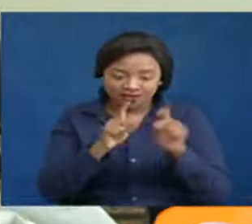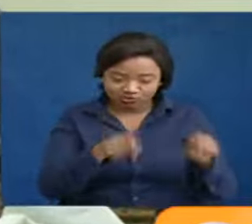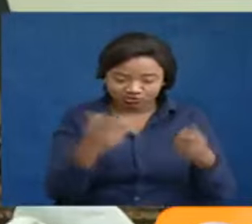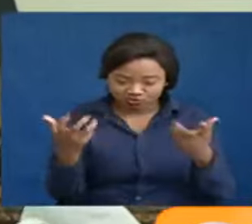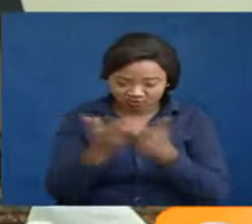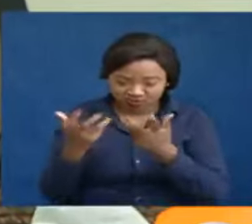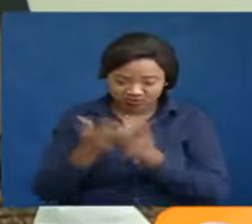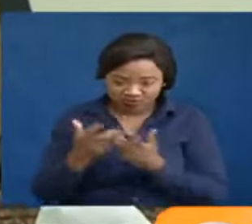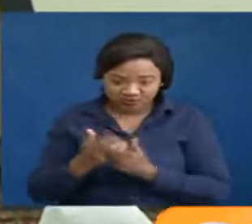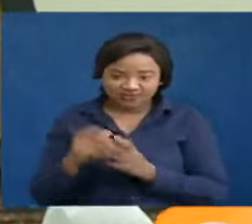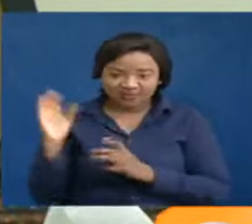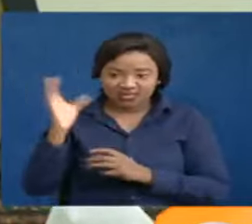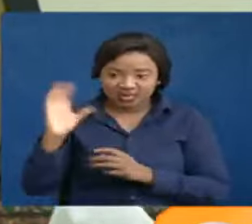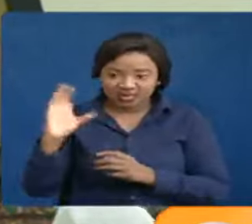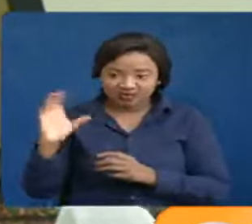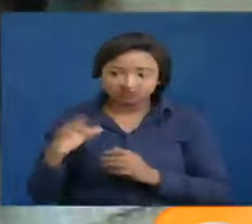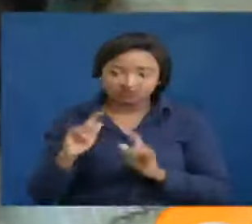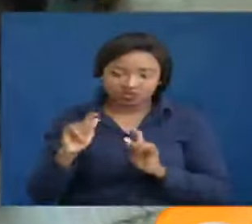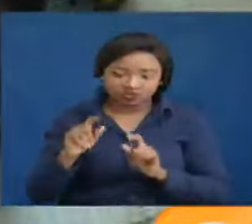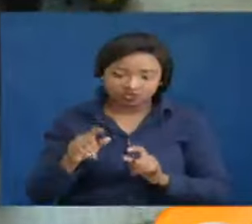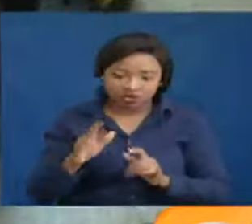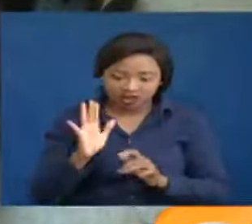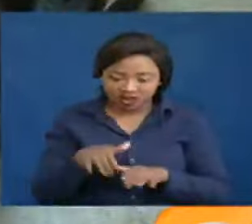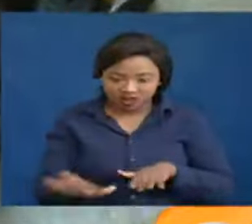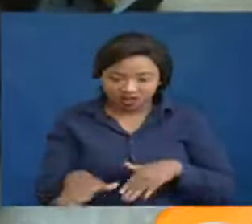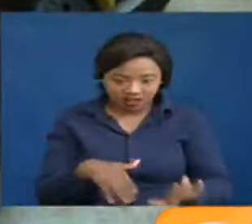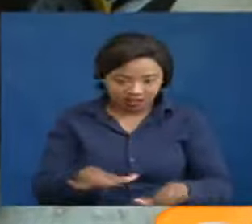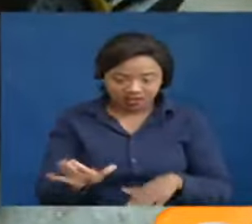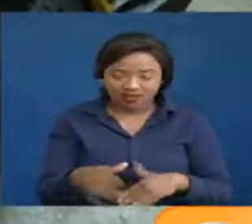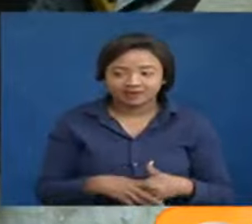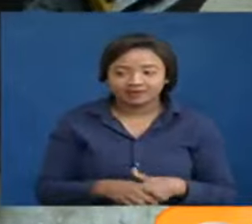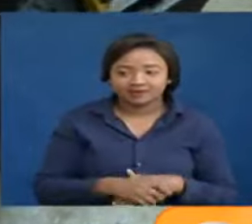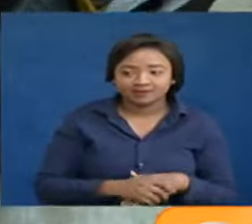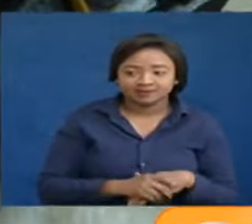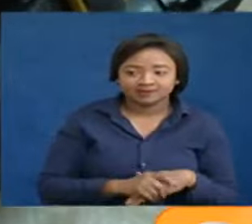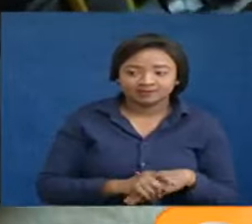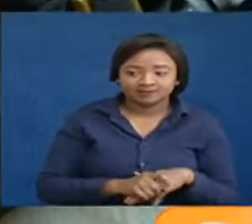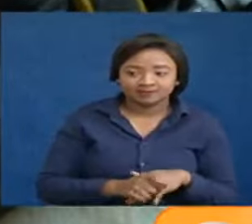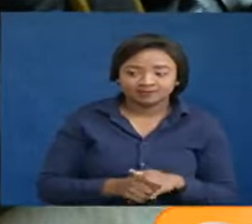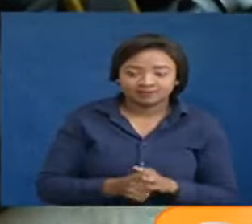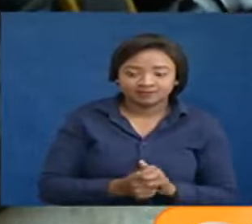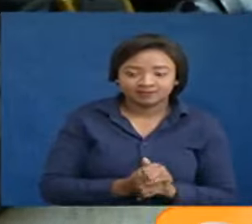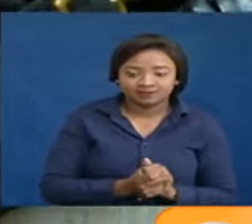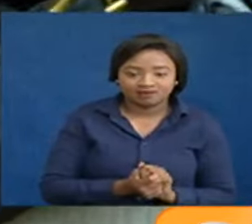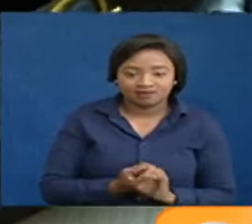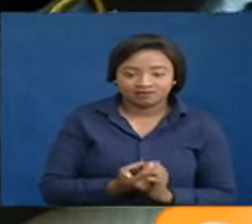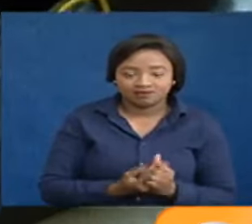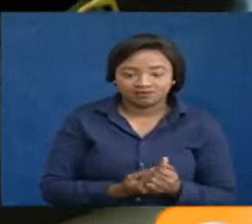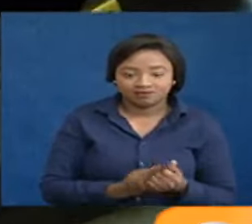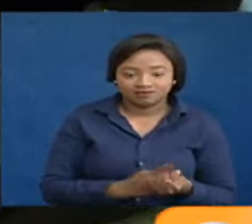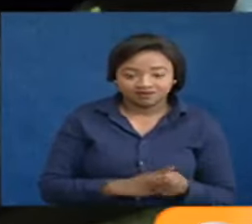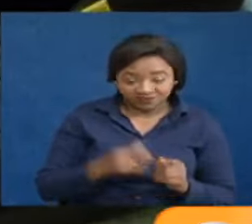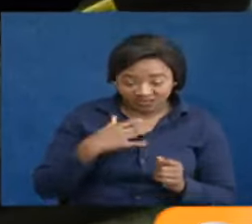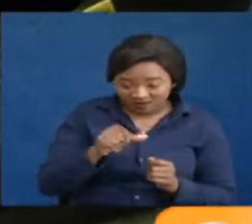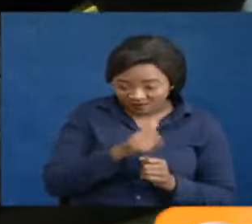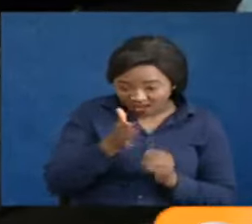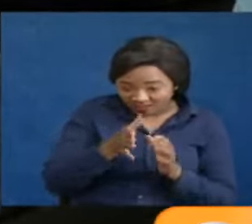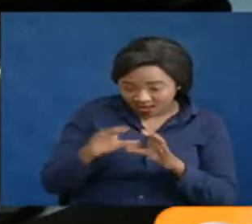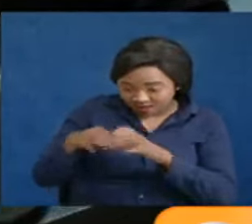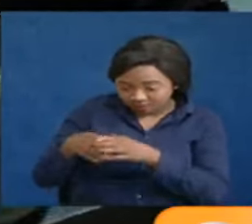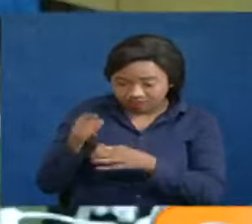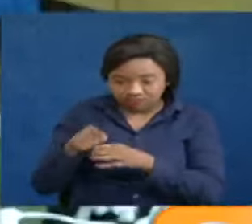client's foot type and shape. There's a certain field within the footwear that we wish to venture into that is